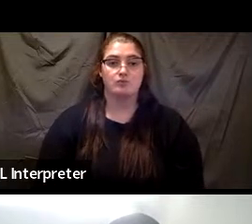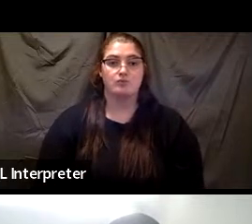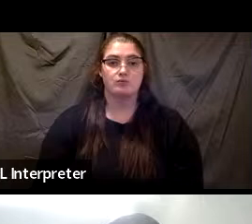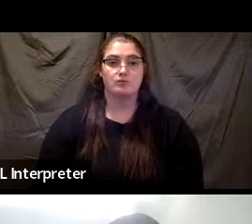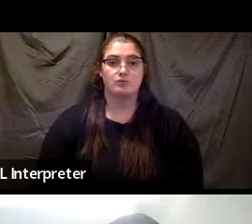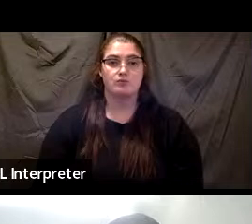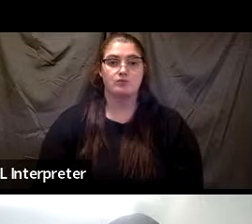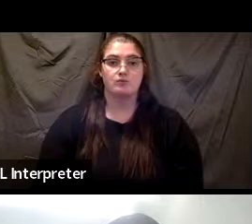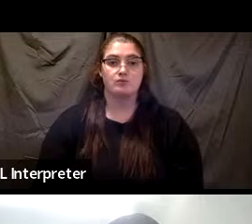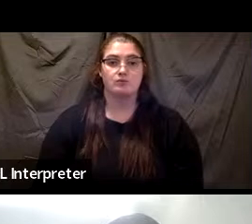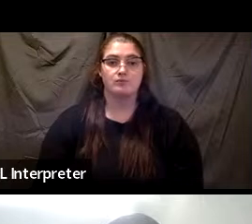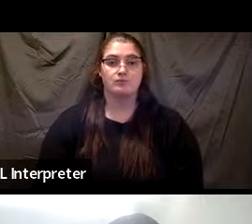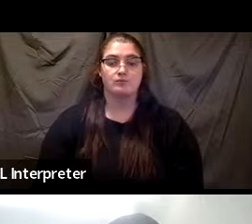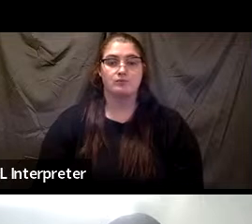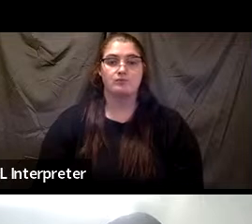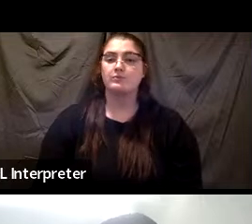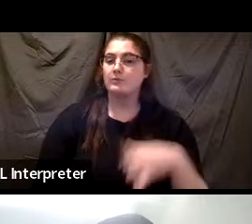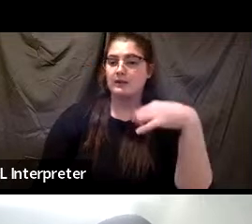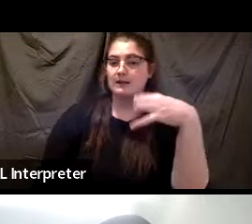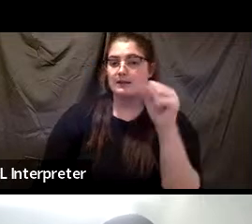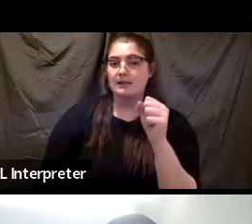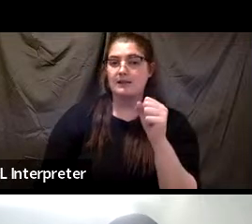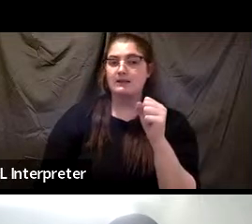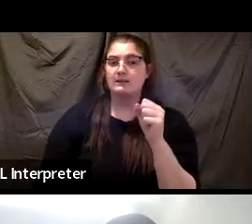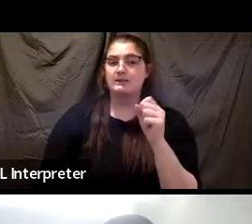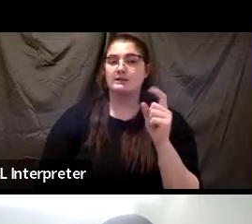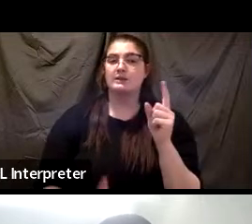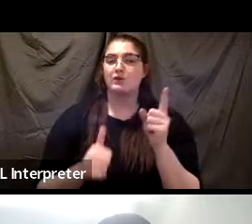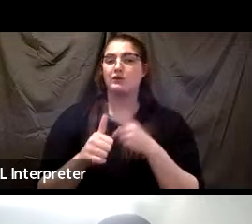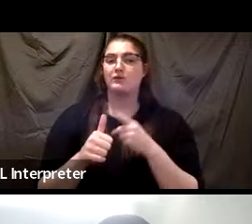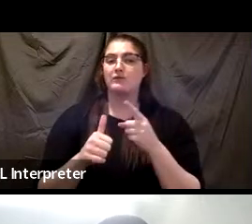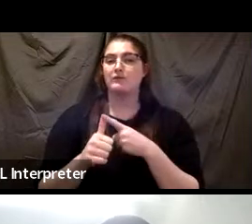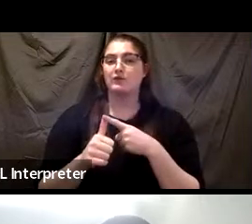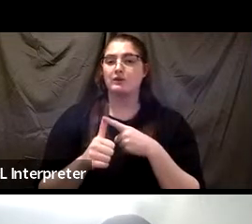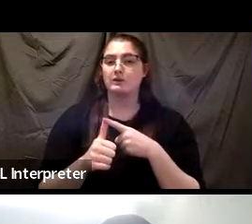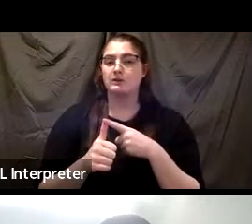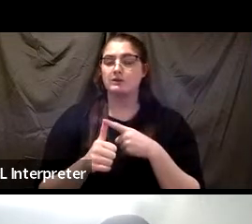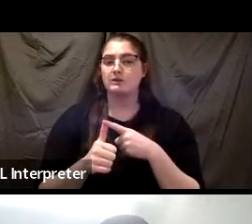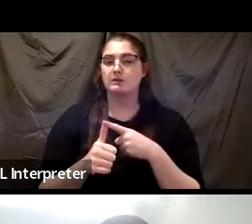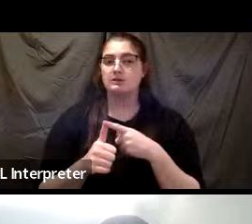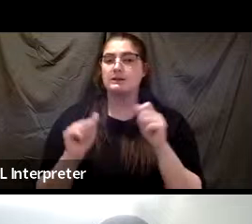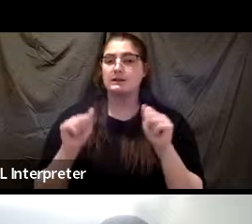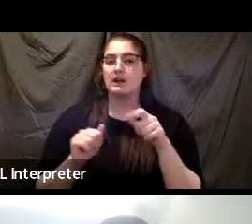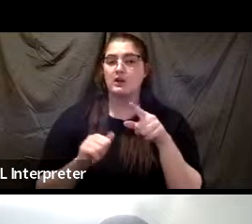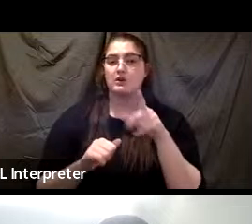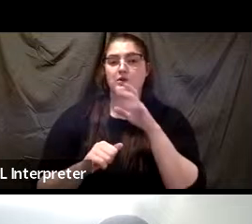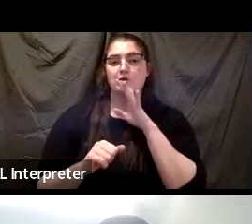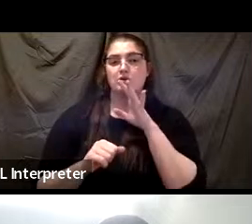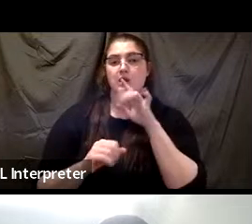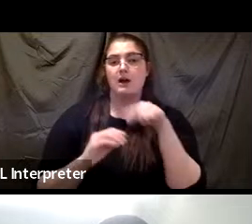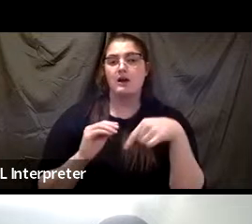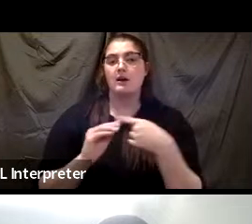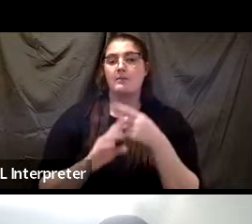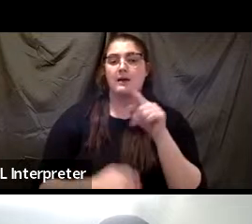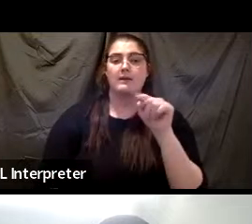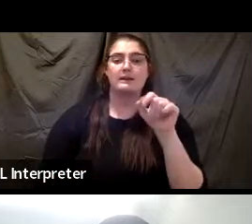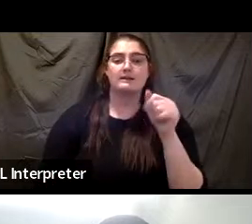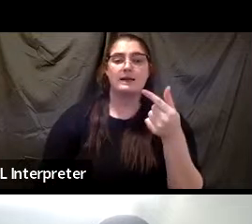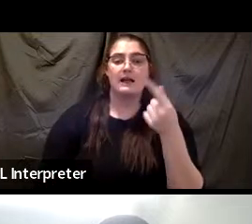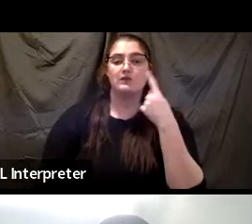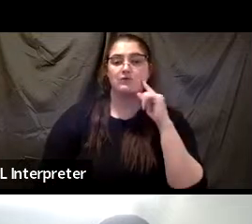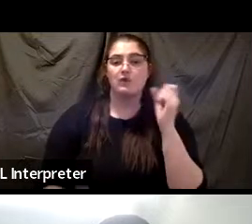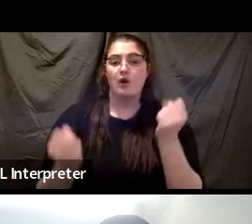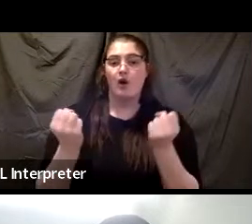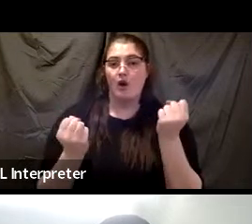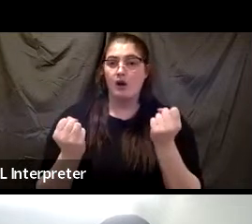Yes. First I want to, can you talk about the tags for the cars,